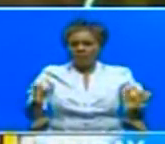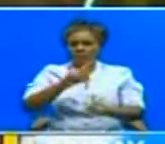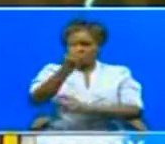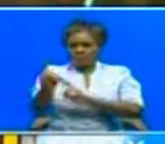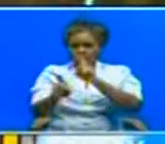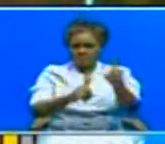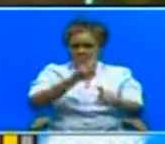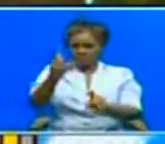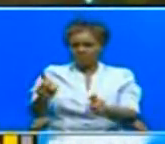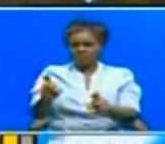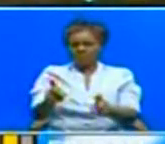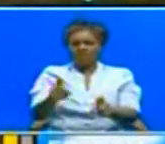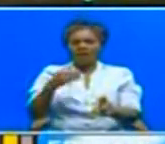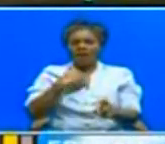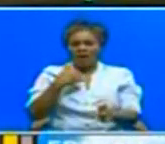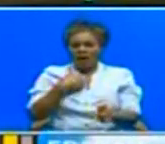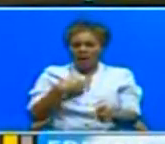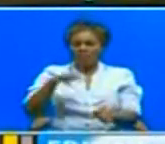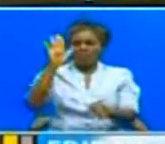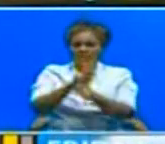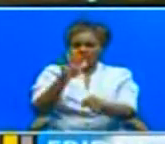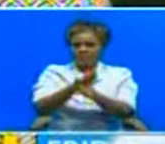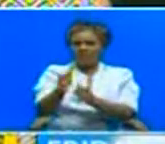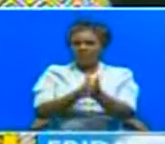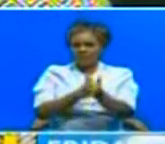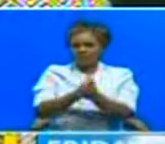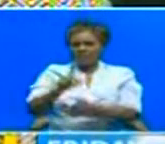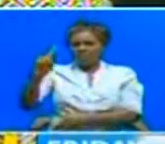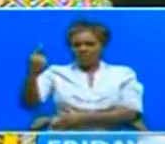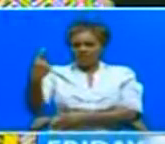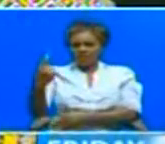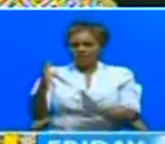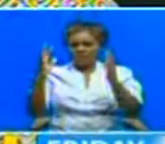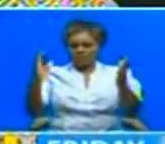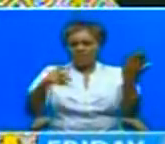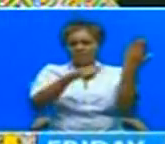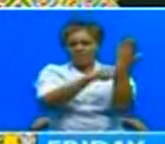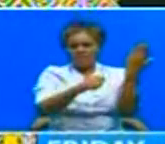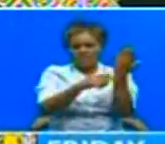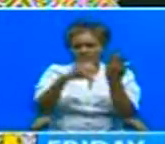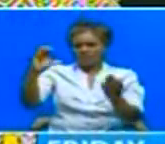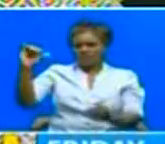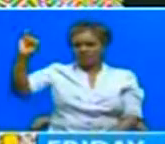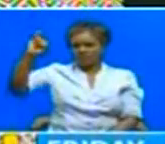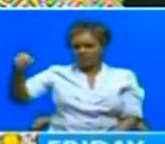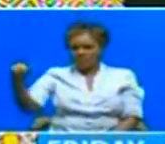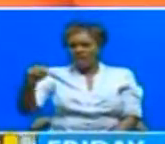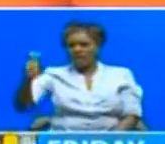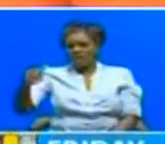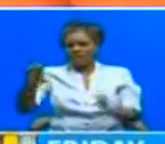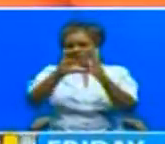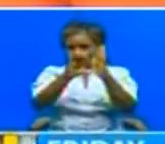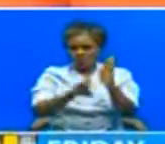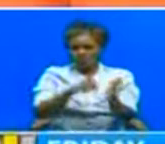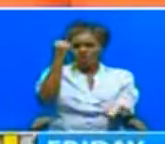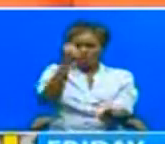vetted. There was much fanfare and public interest when the first big names like the current Chief Justice and other constitutional office